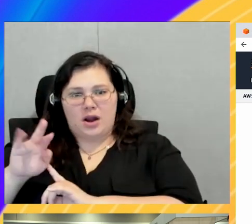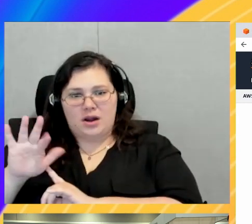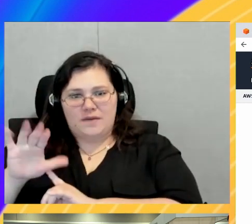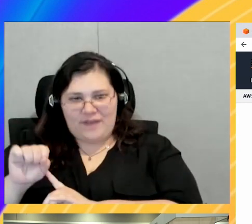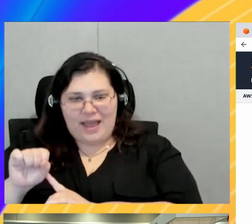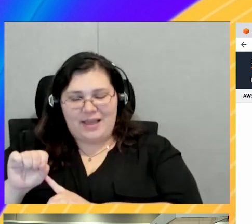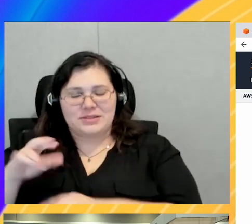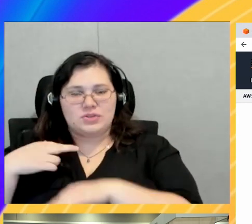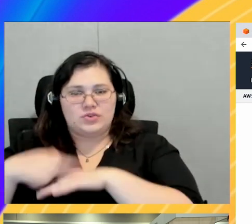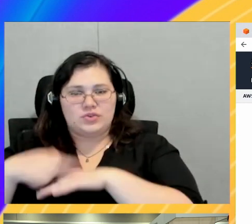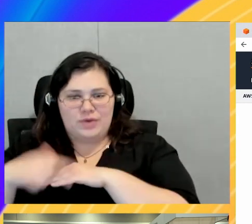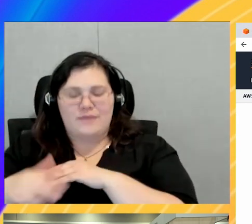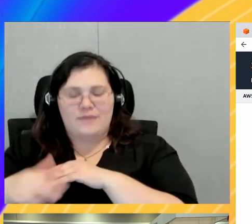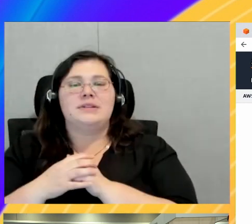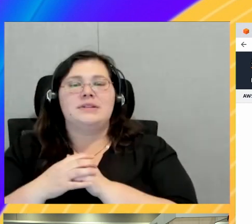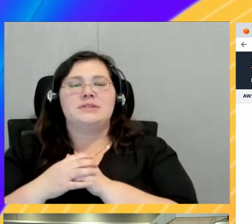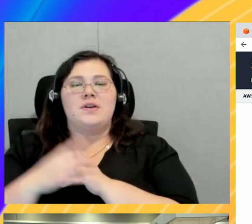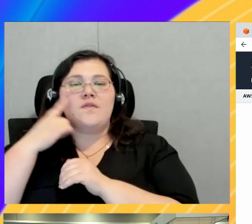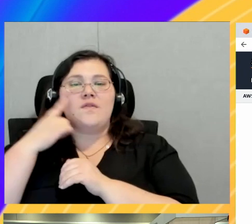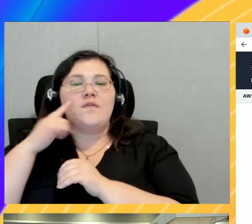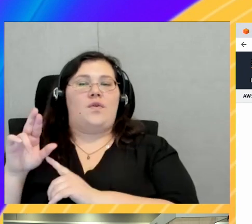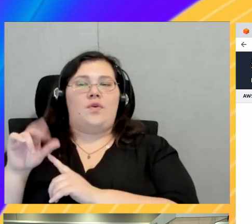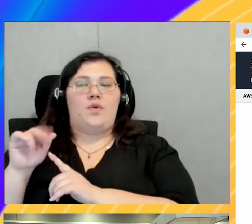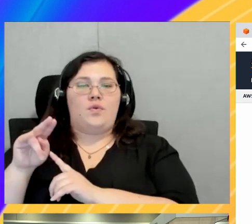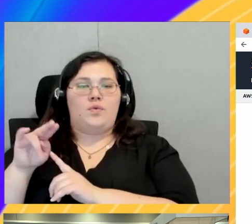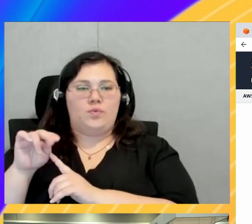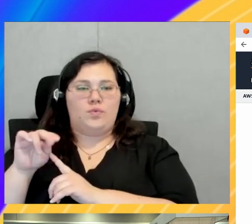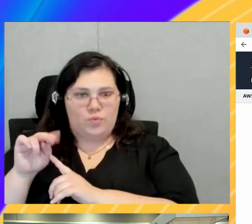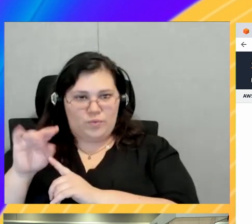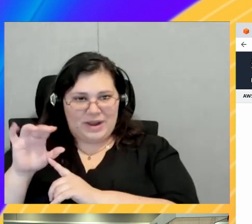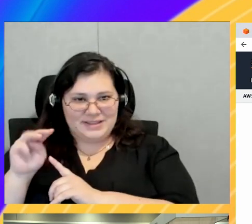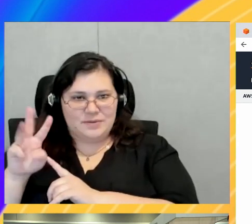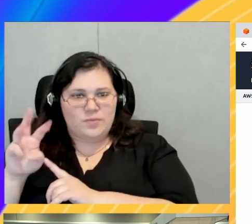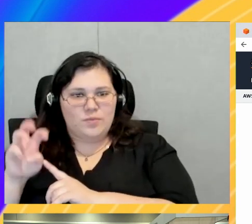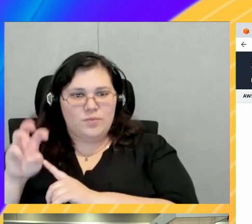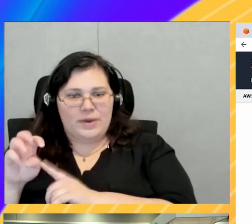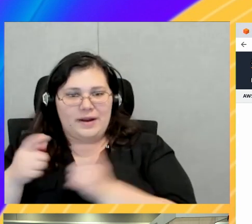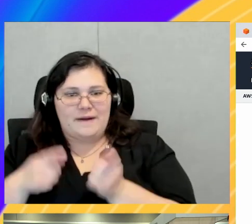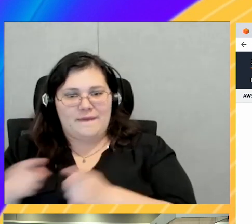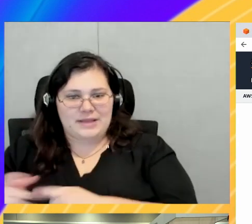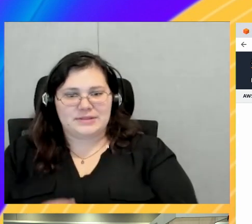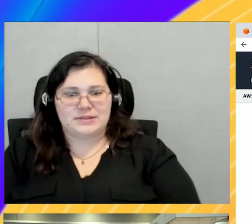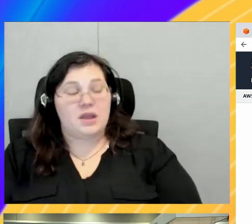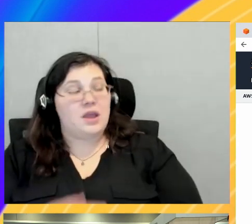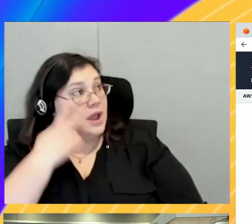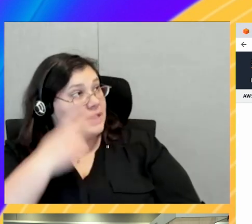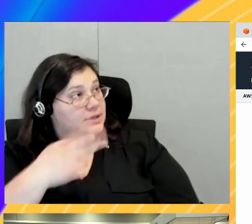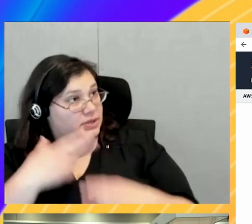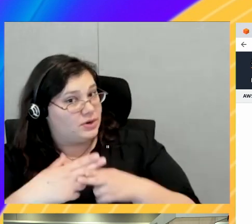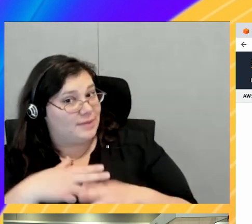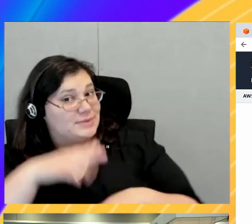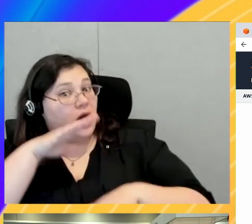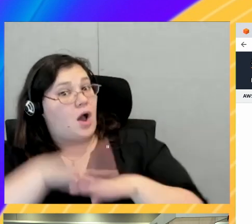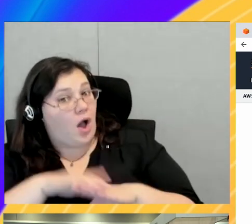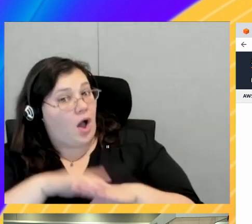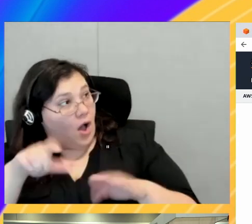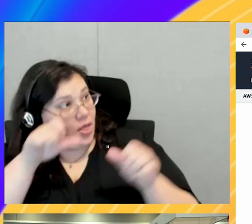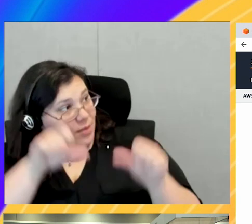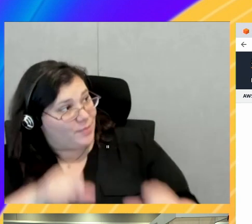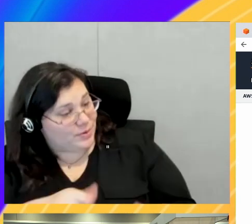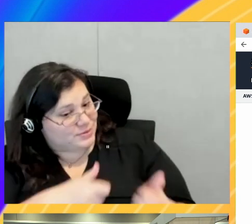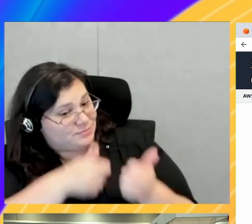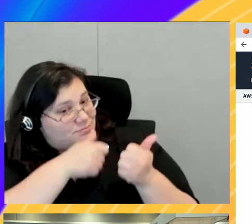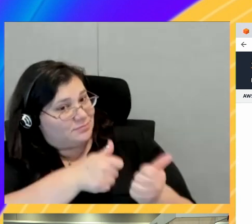to ransomware events and how to protect, detect. And I see your name on the blog post, so good job. I am